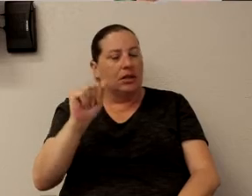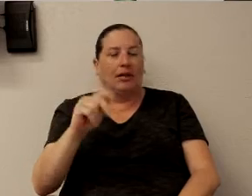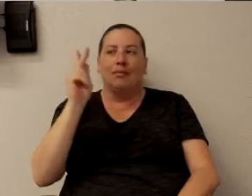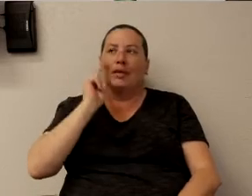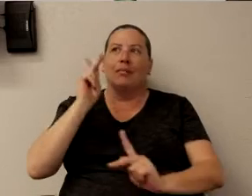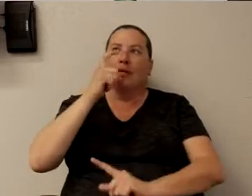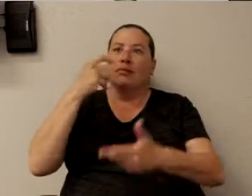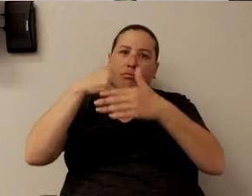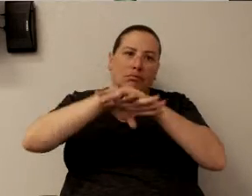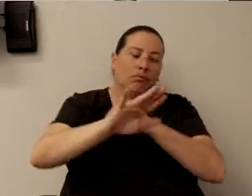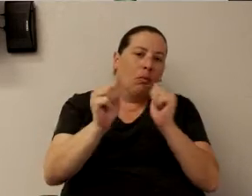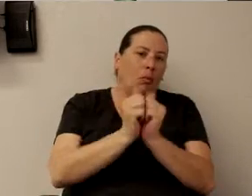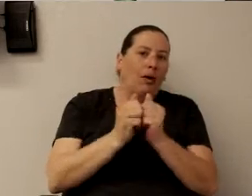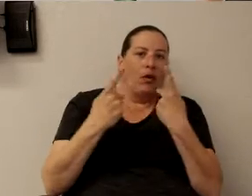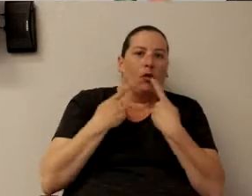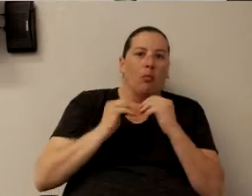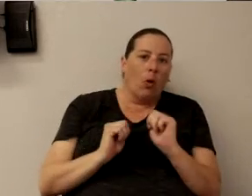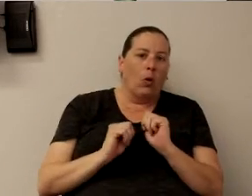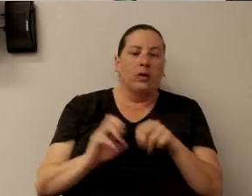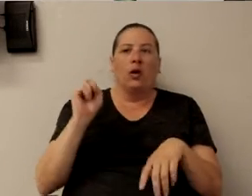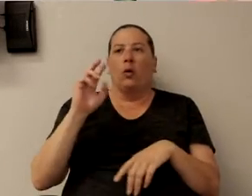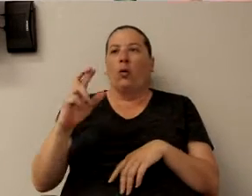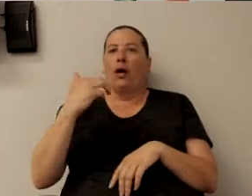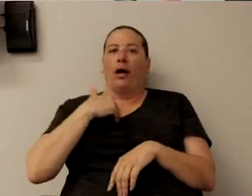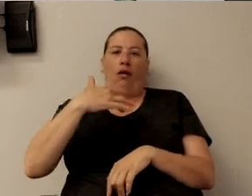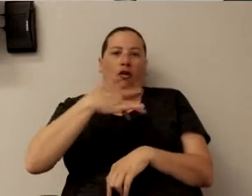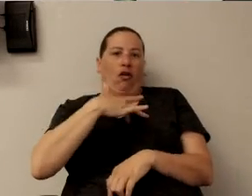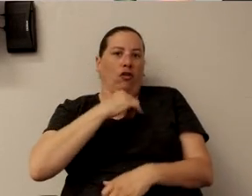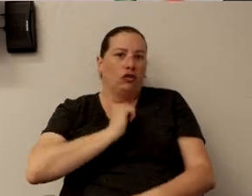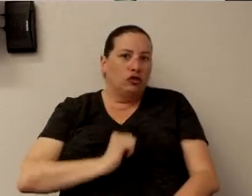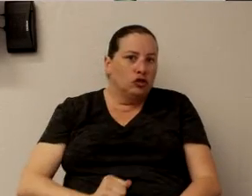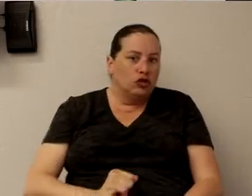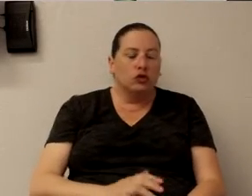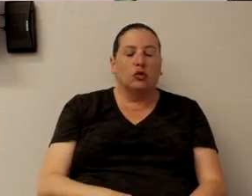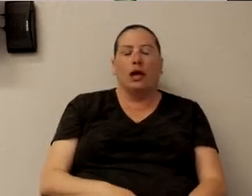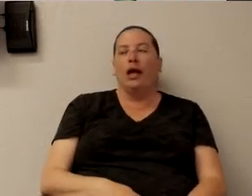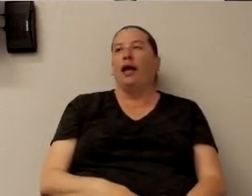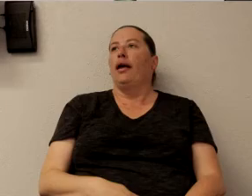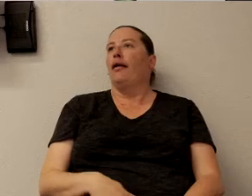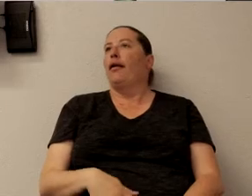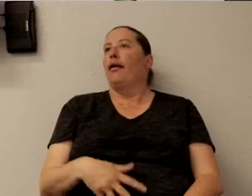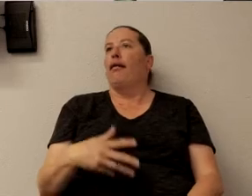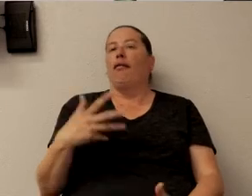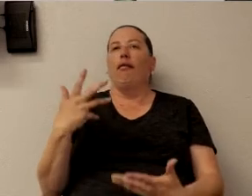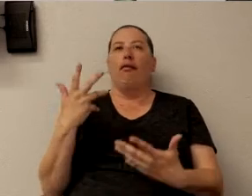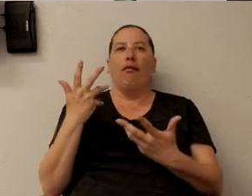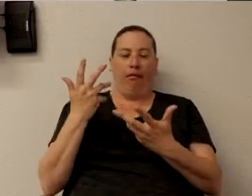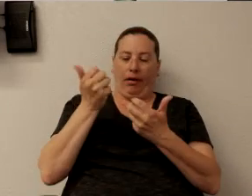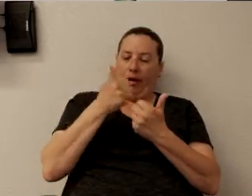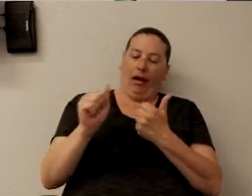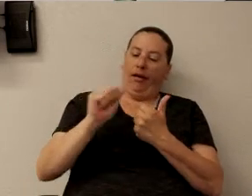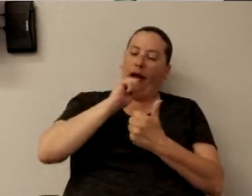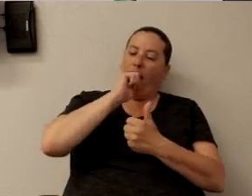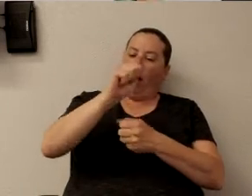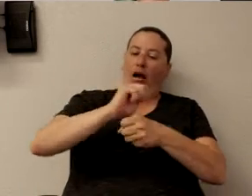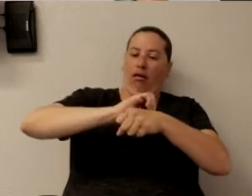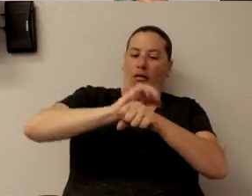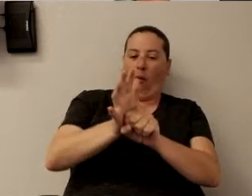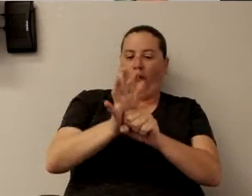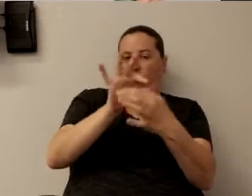or having had cardiac surgery or just some non-COVID related